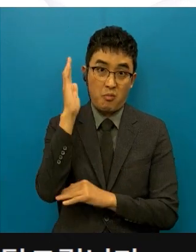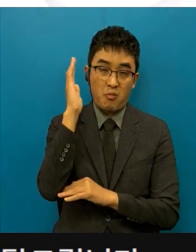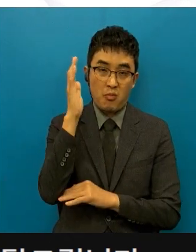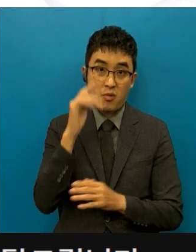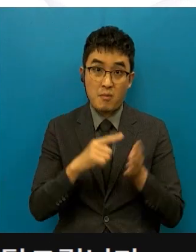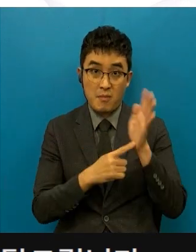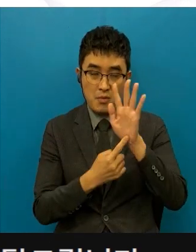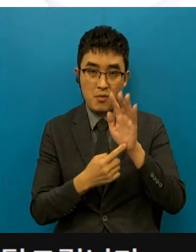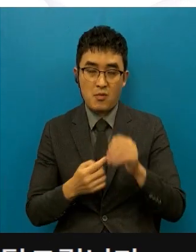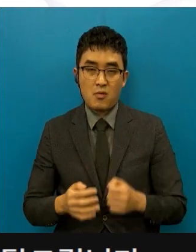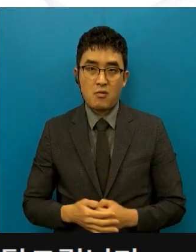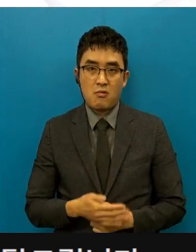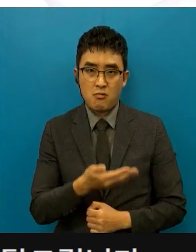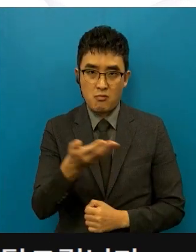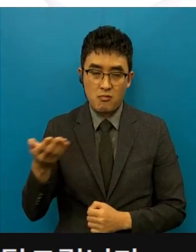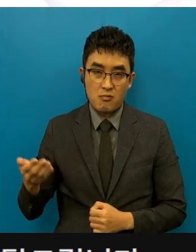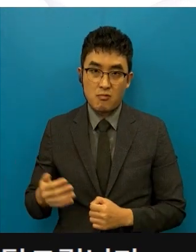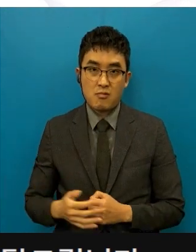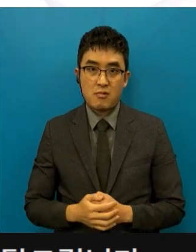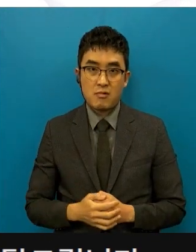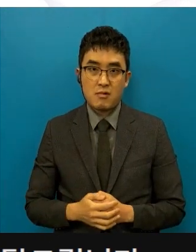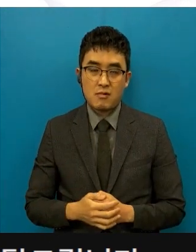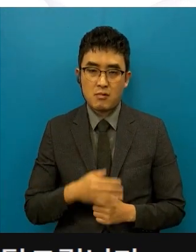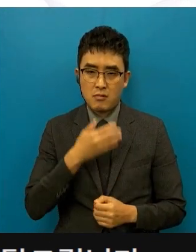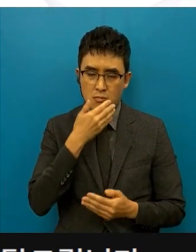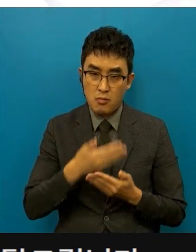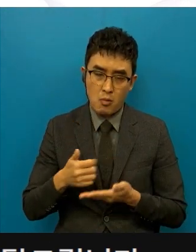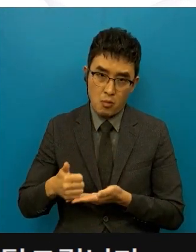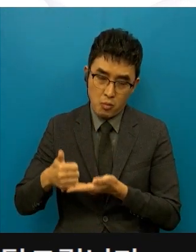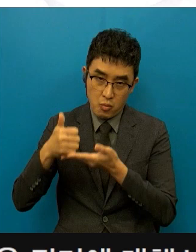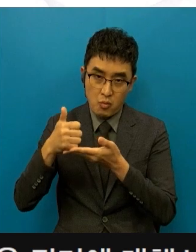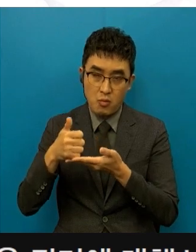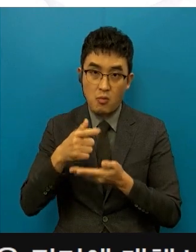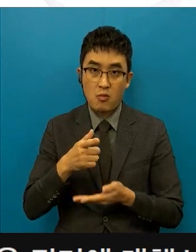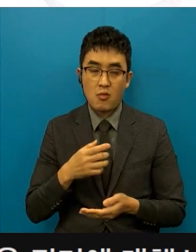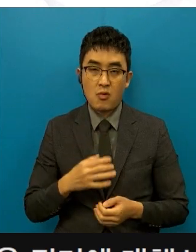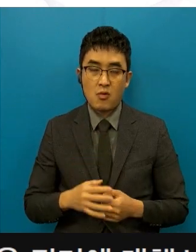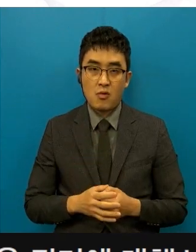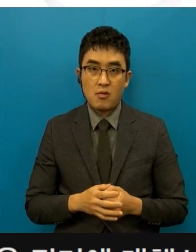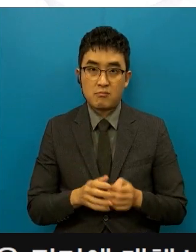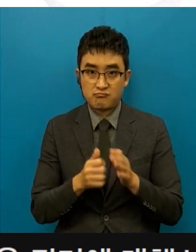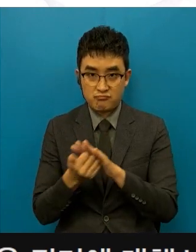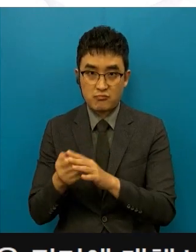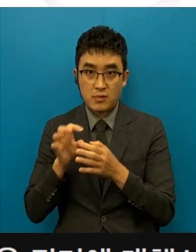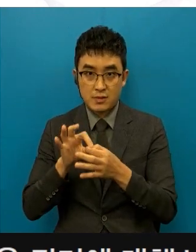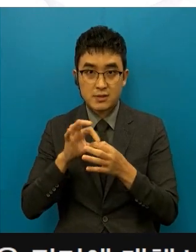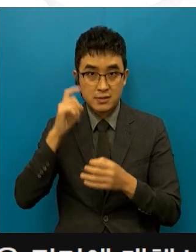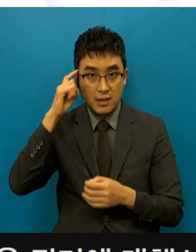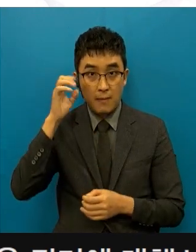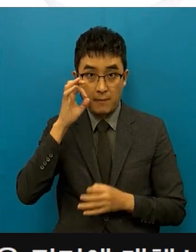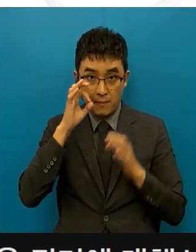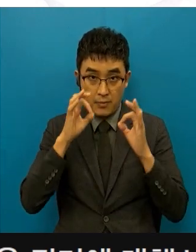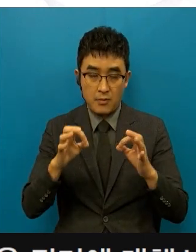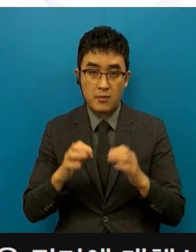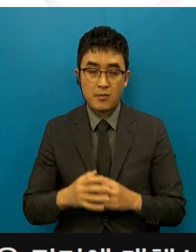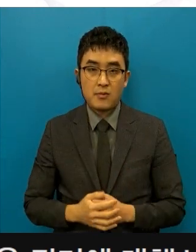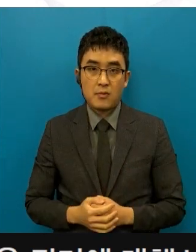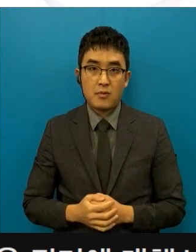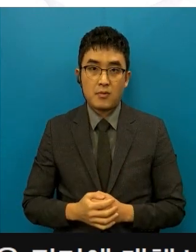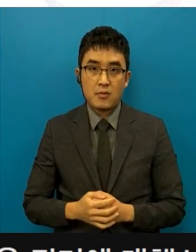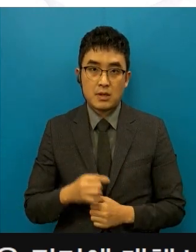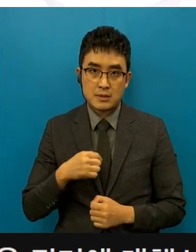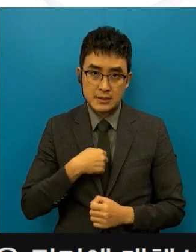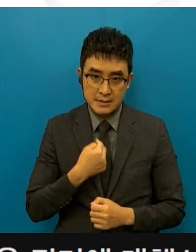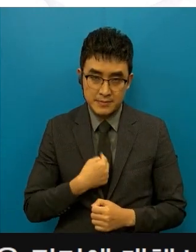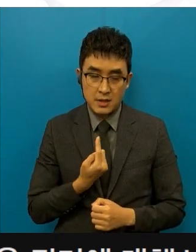we had a chance to compare the perspectives on voluntary assisted suicide between European countries, Japan,